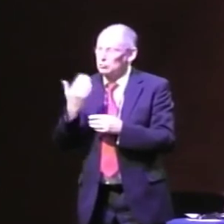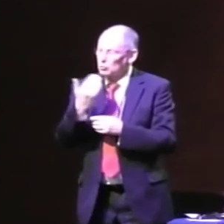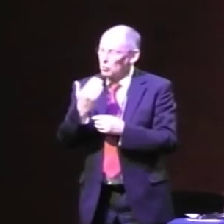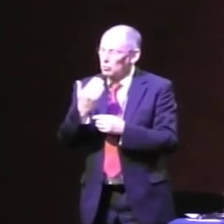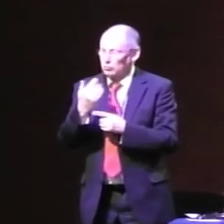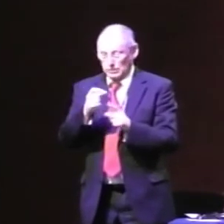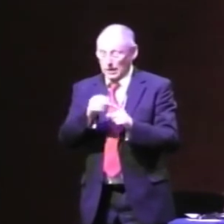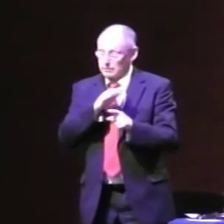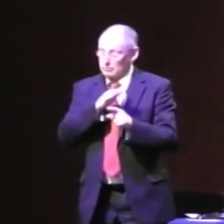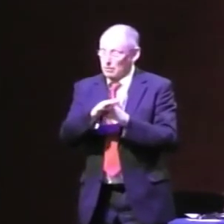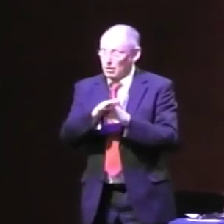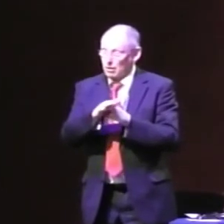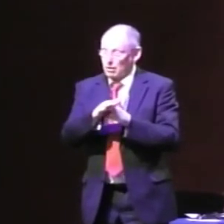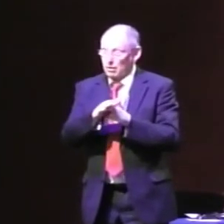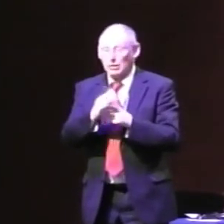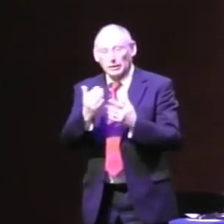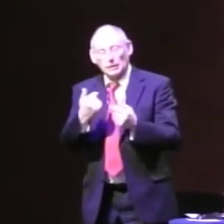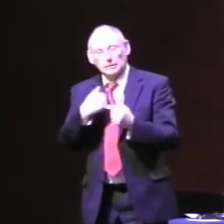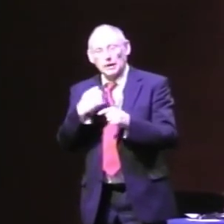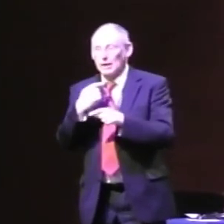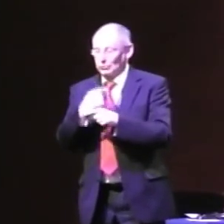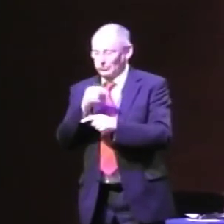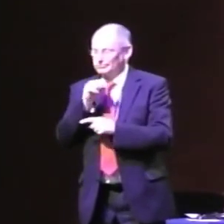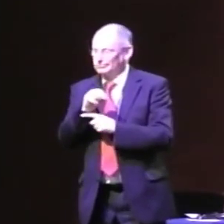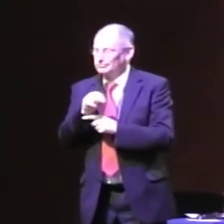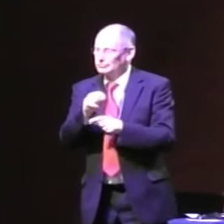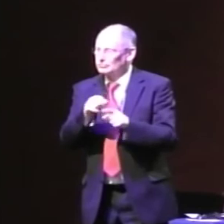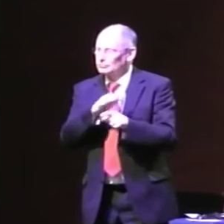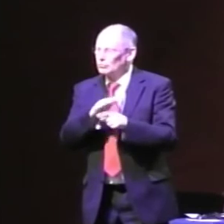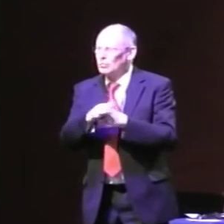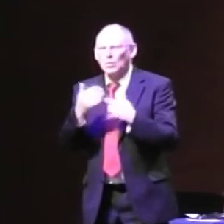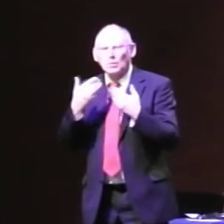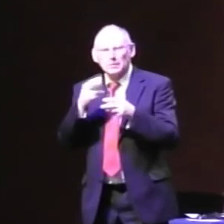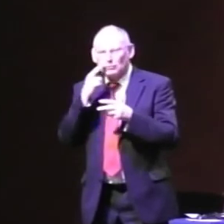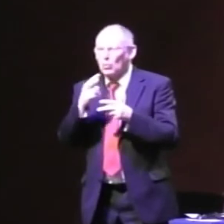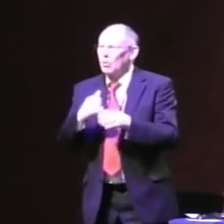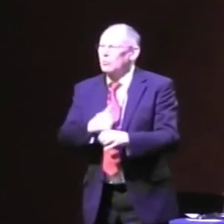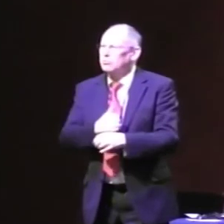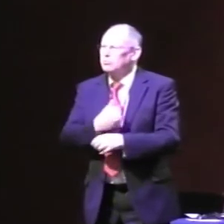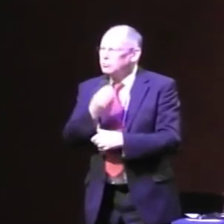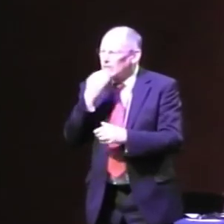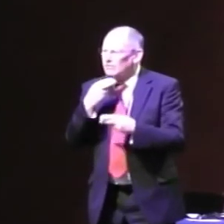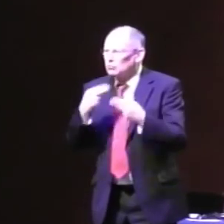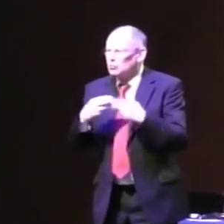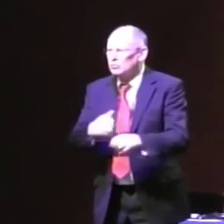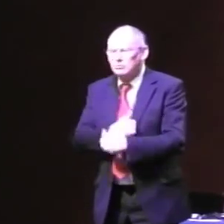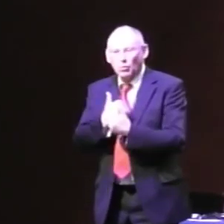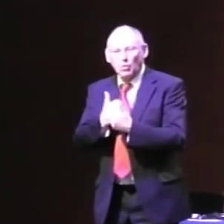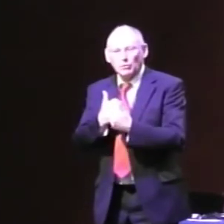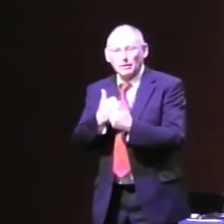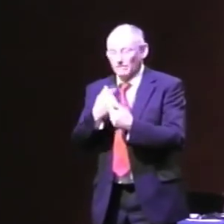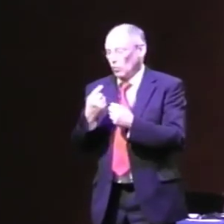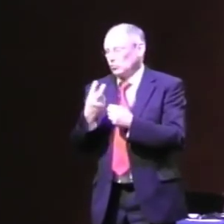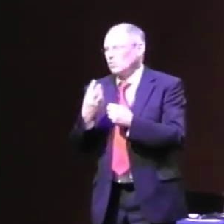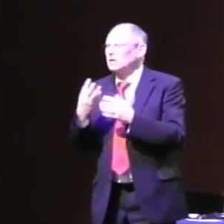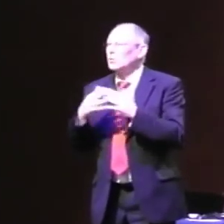in Edinburgh as I speak. For those of you who watched Breakfast News this morning and for the last two or